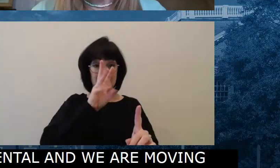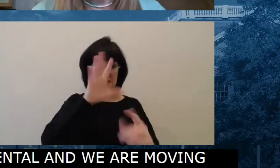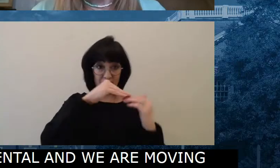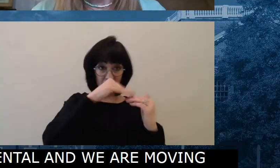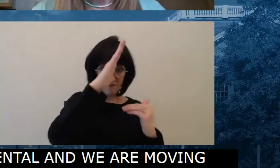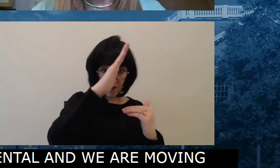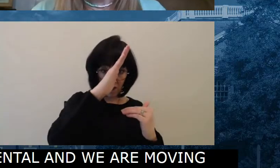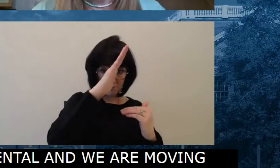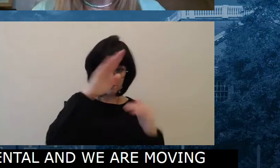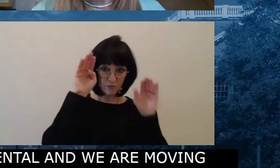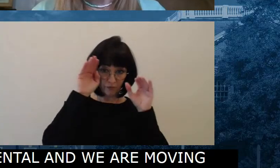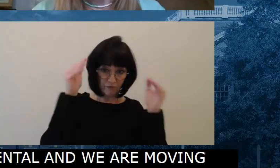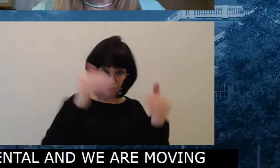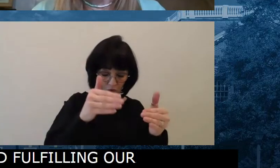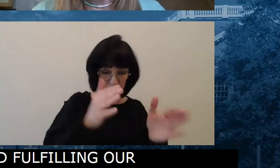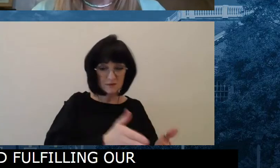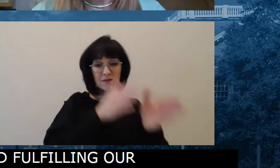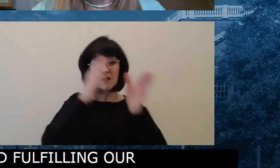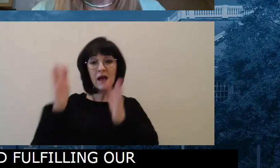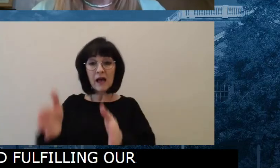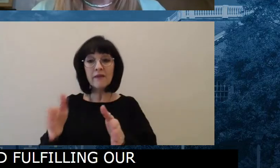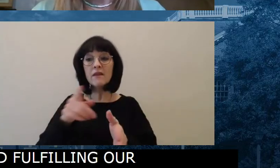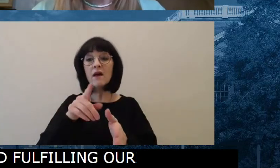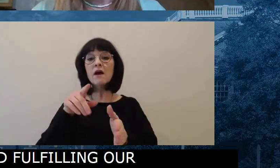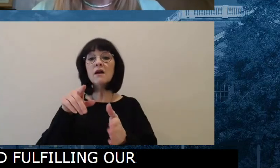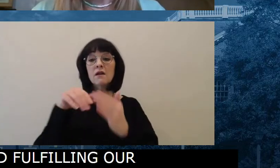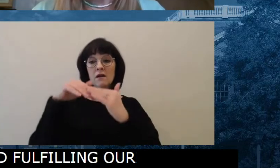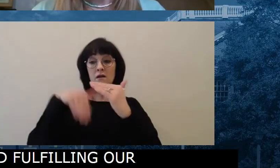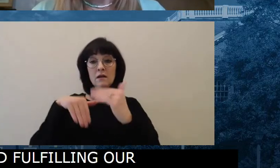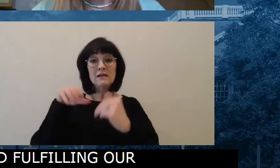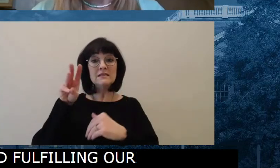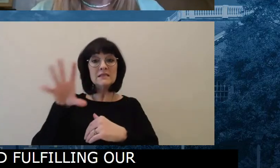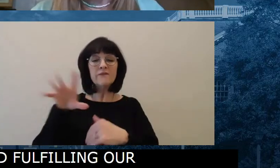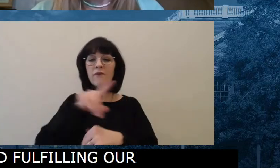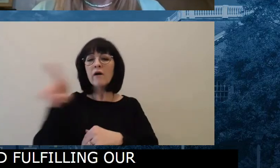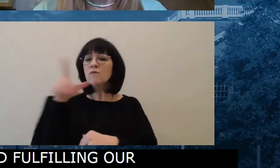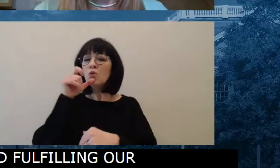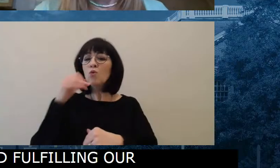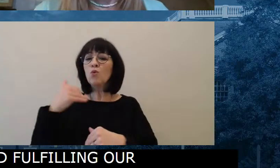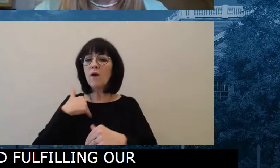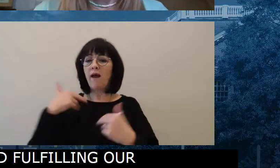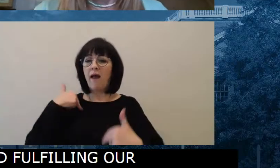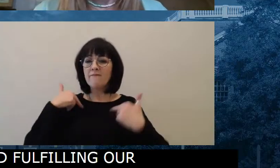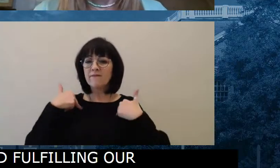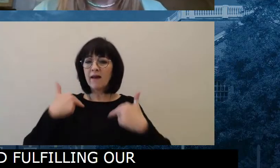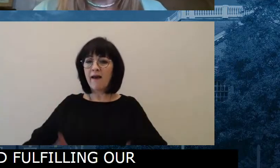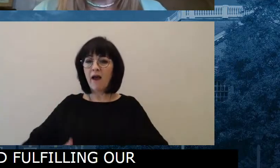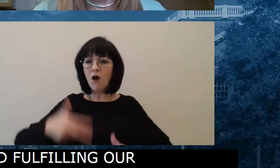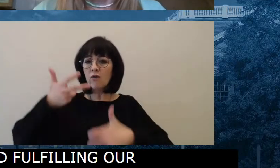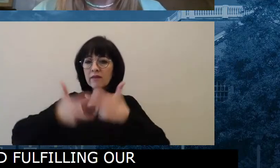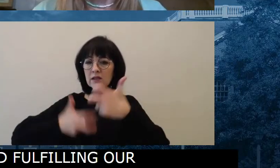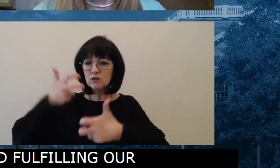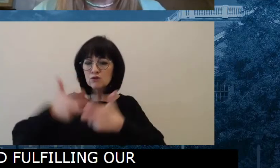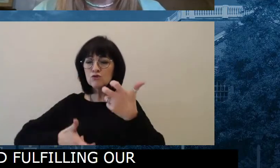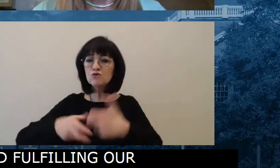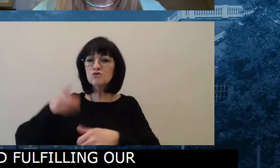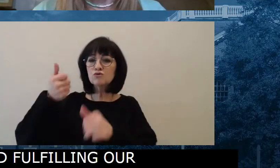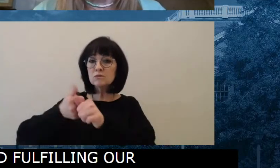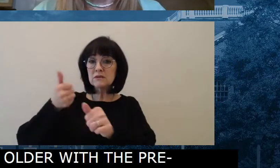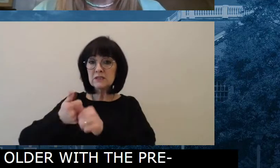focus, as you and Dr. Rattay just discussed, with respect to directing those 16